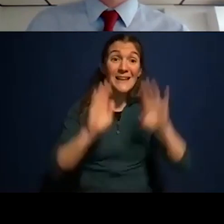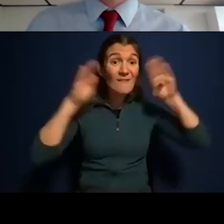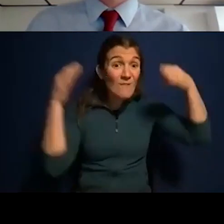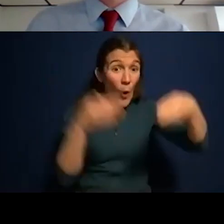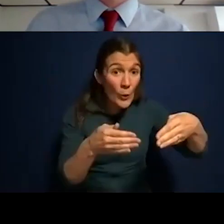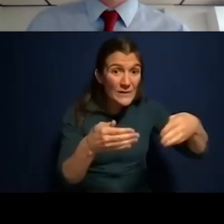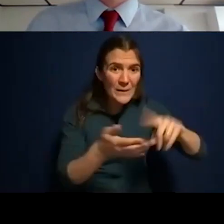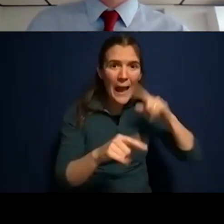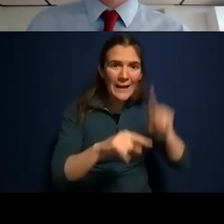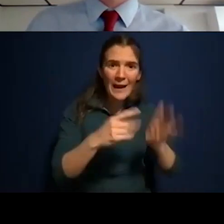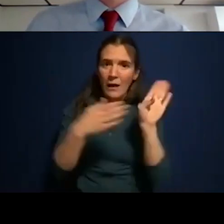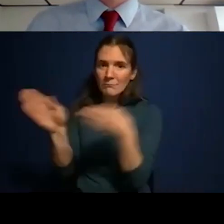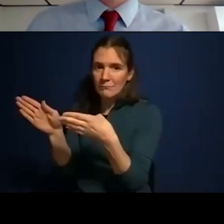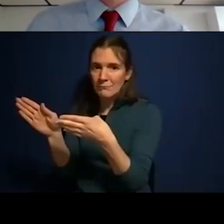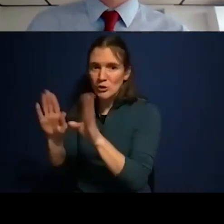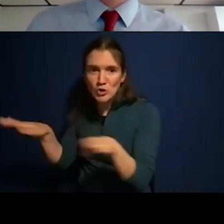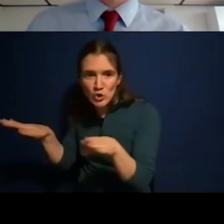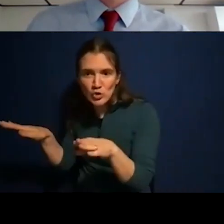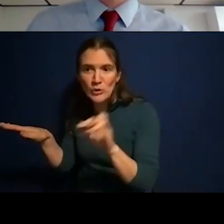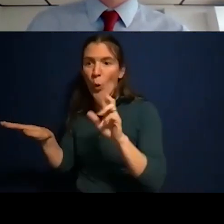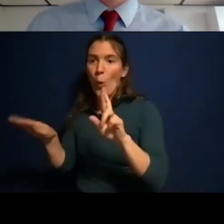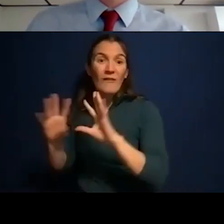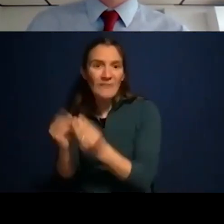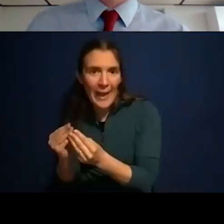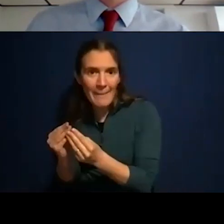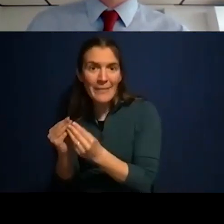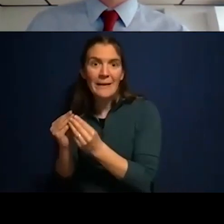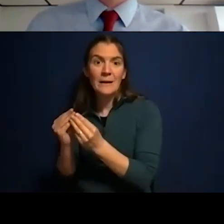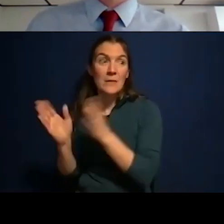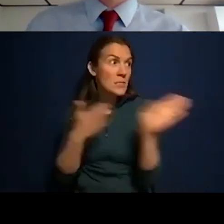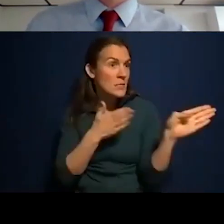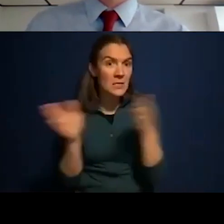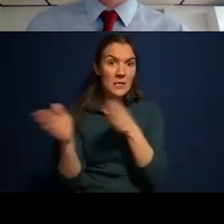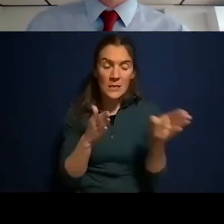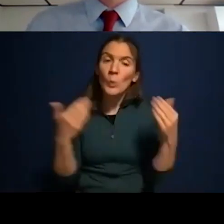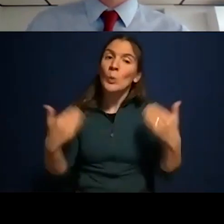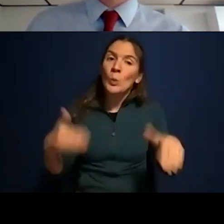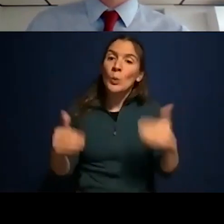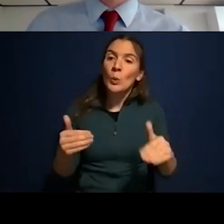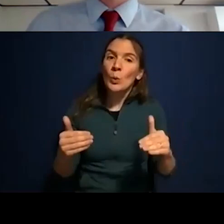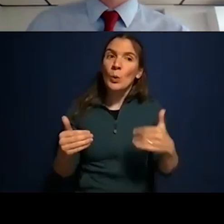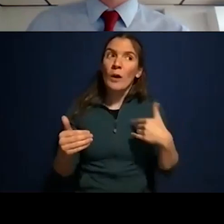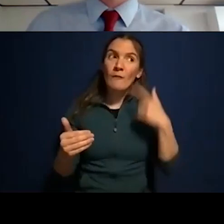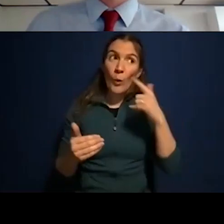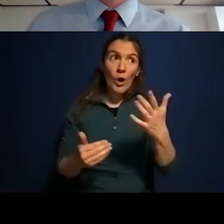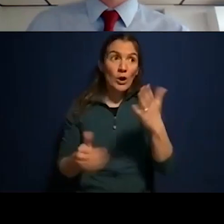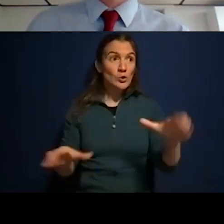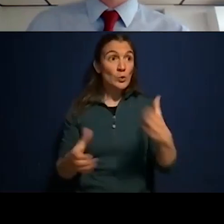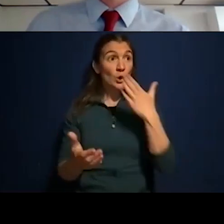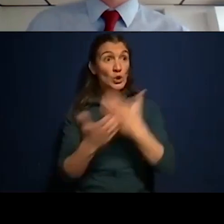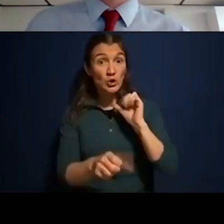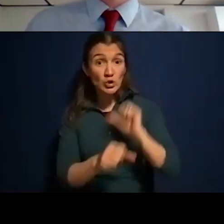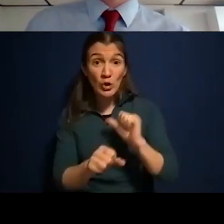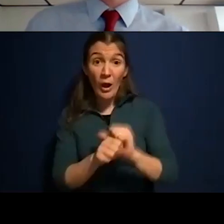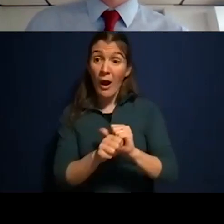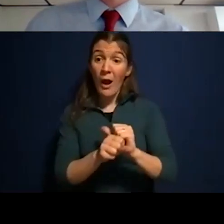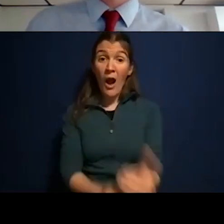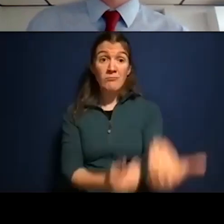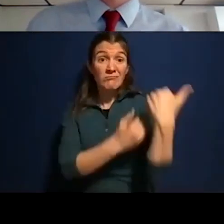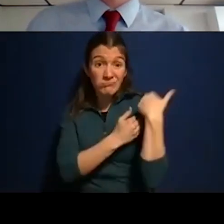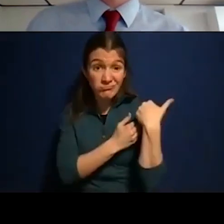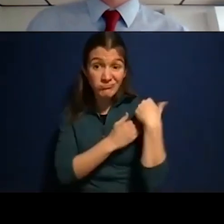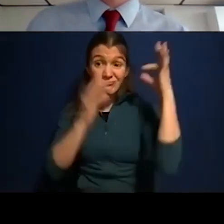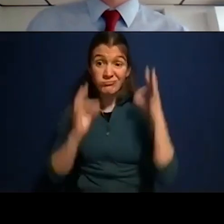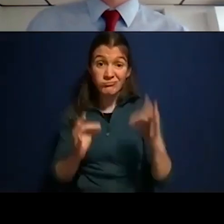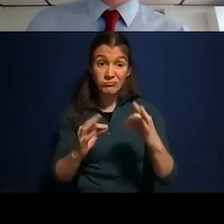from children or care situations. So I think that you know, in the calculation